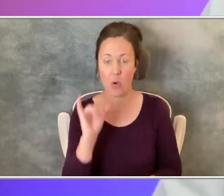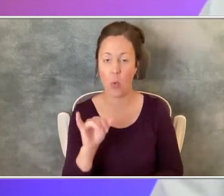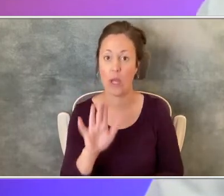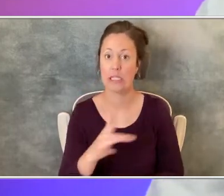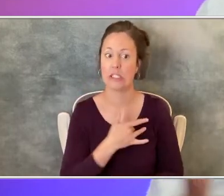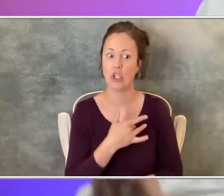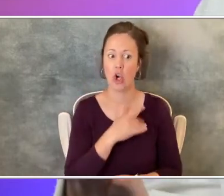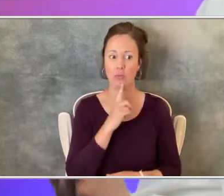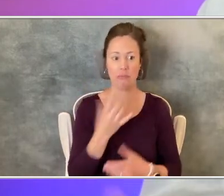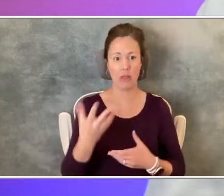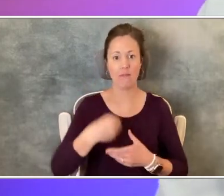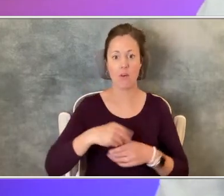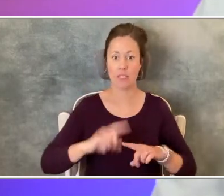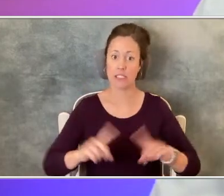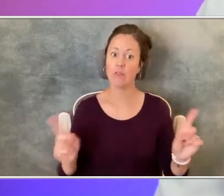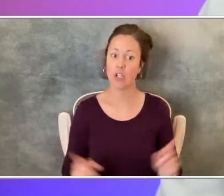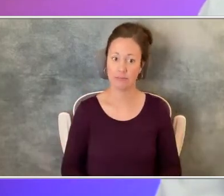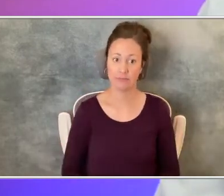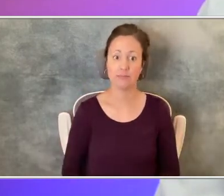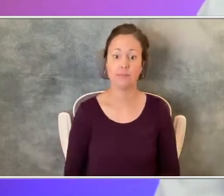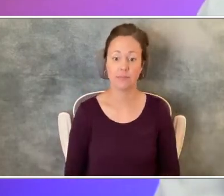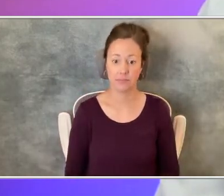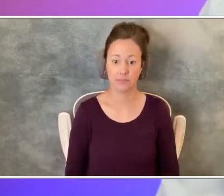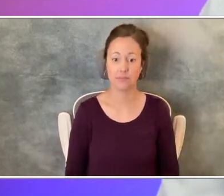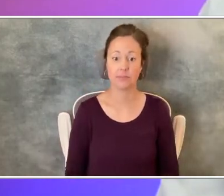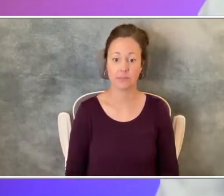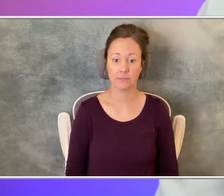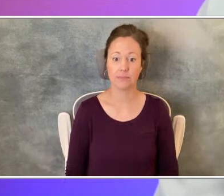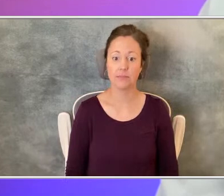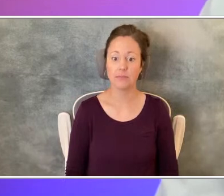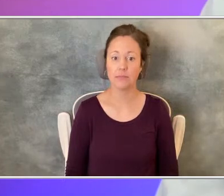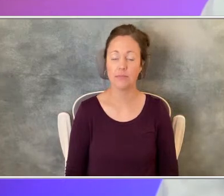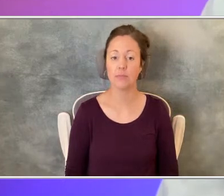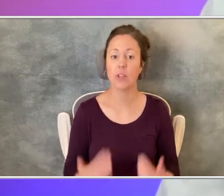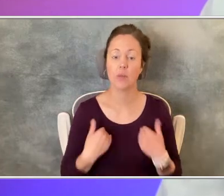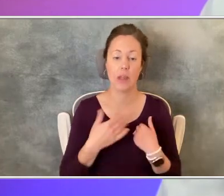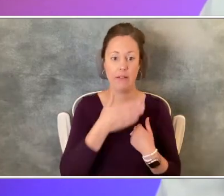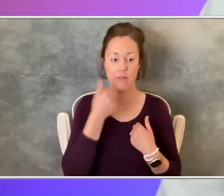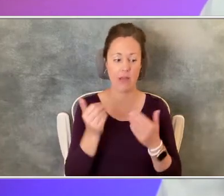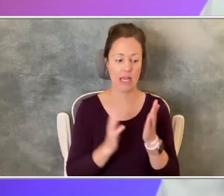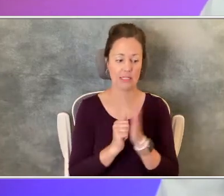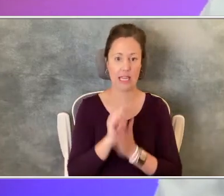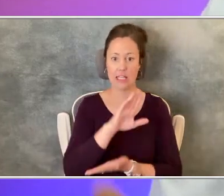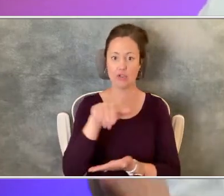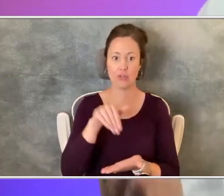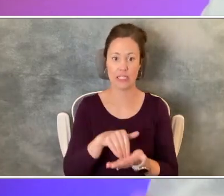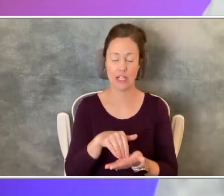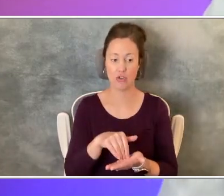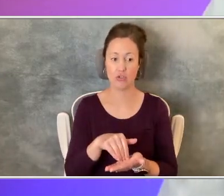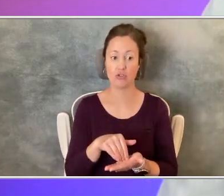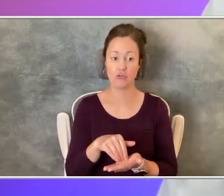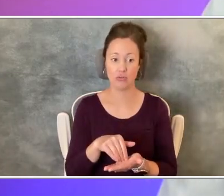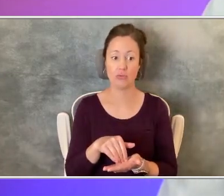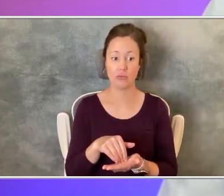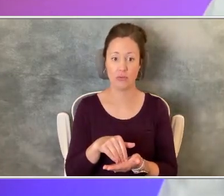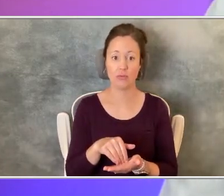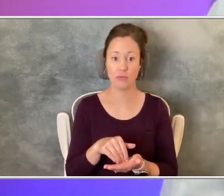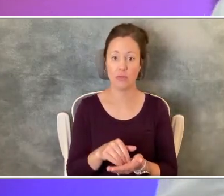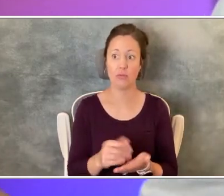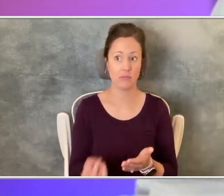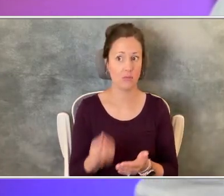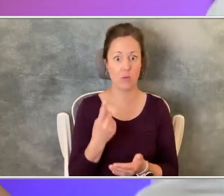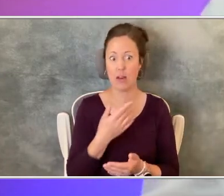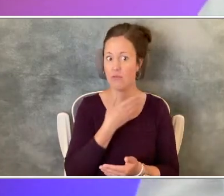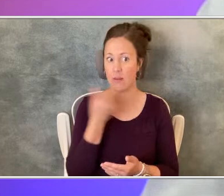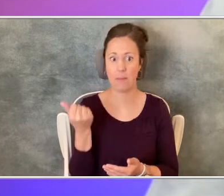different thing. Changed the course of his... I mean, we have one of the best cancer centers, comprehensive Cancer Center, one of the best bone